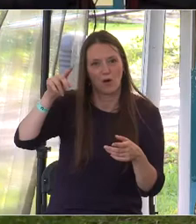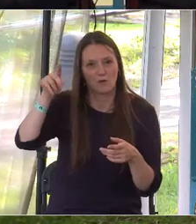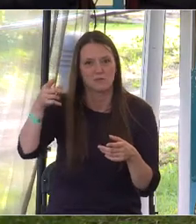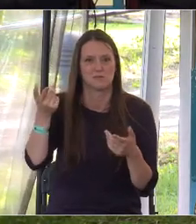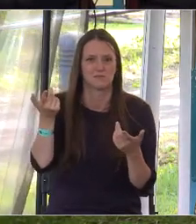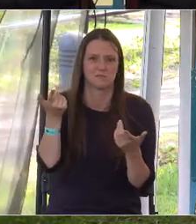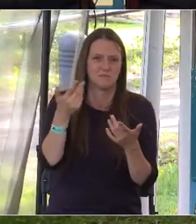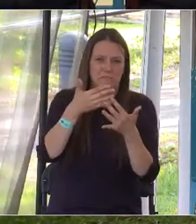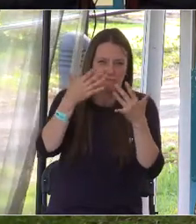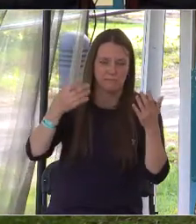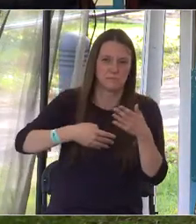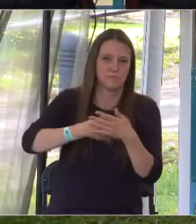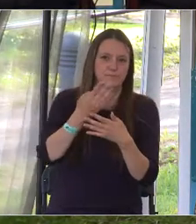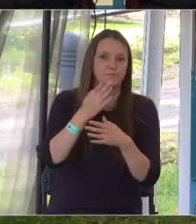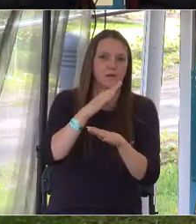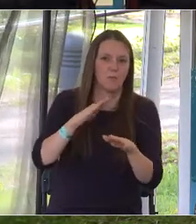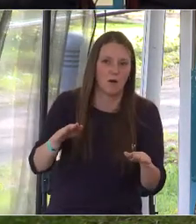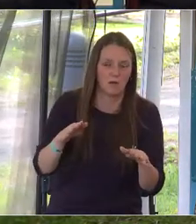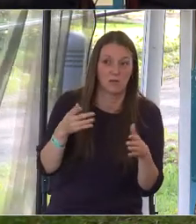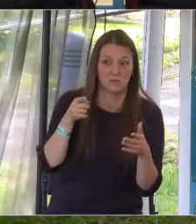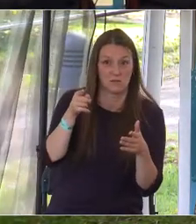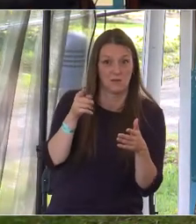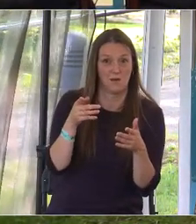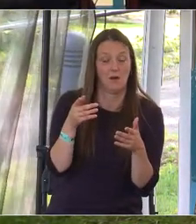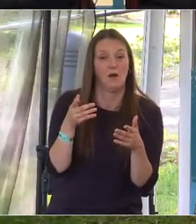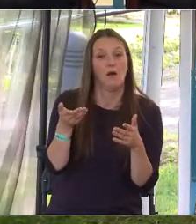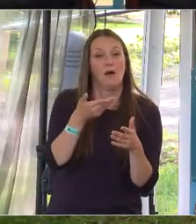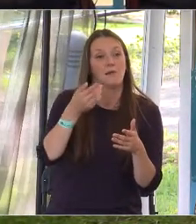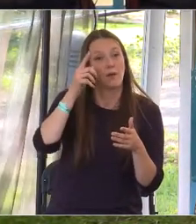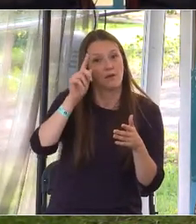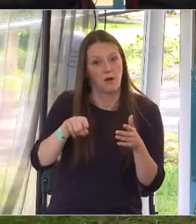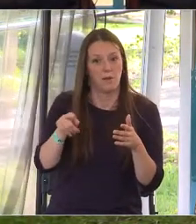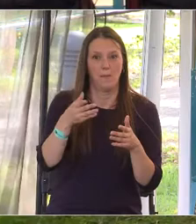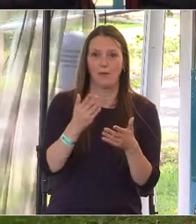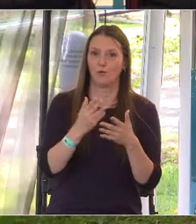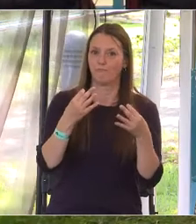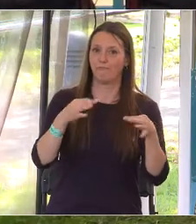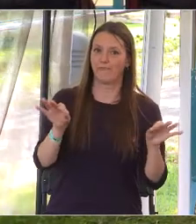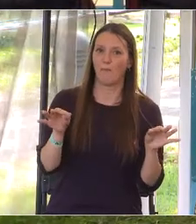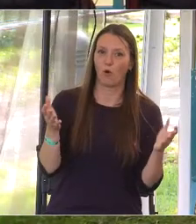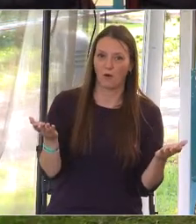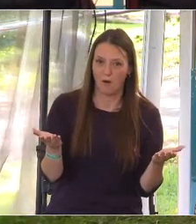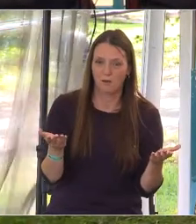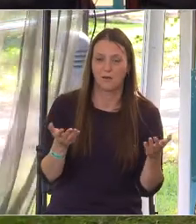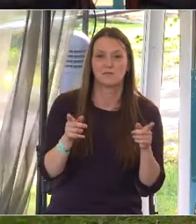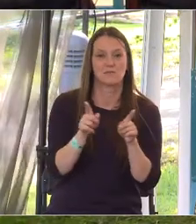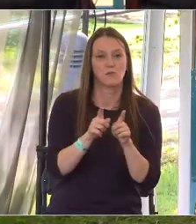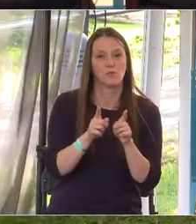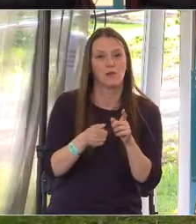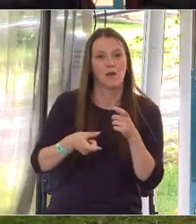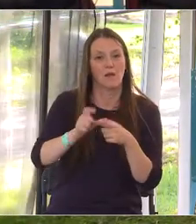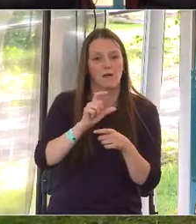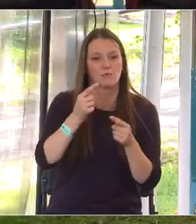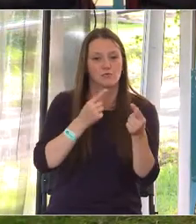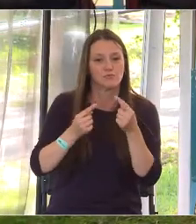is neither free nor democratic, nor is it representative. We know that the two dominant kind of discussions online are done by